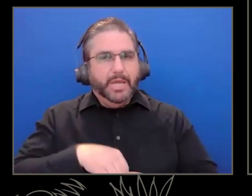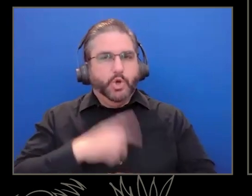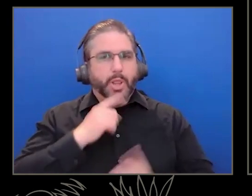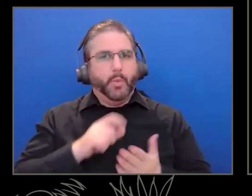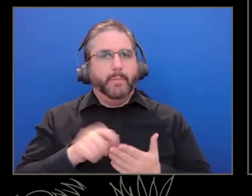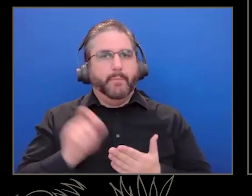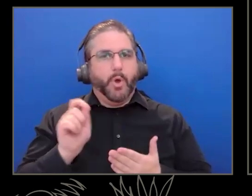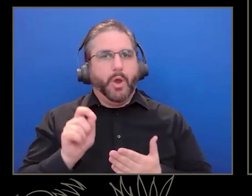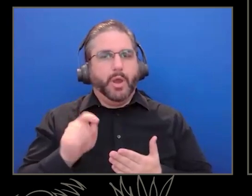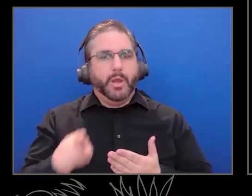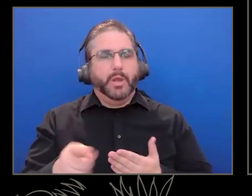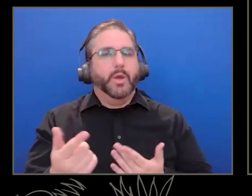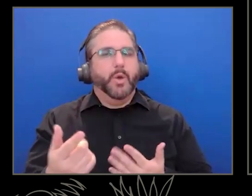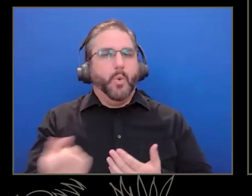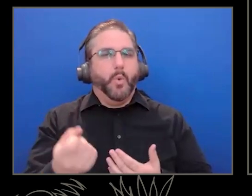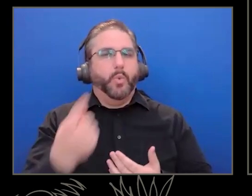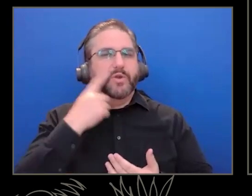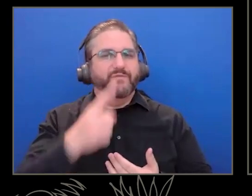pending revalidation.